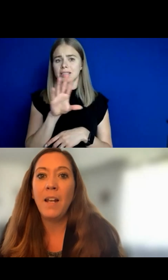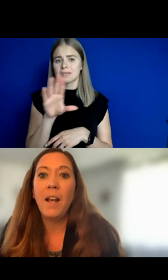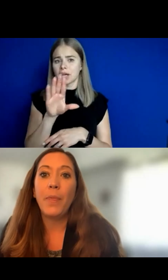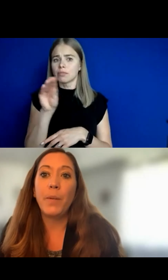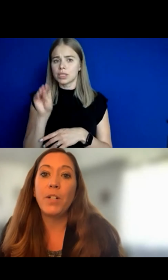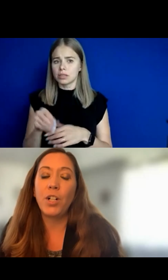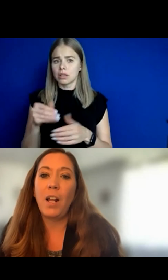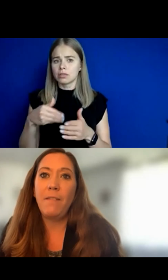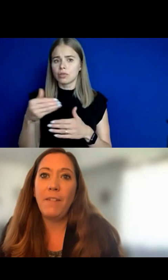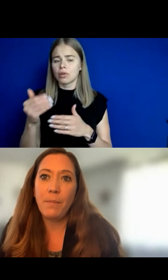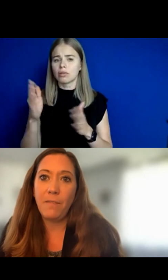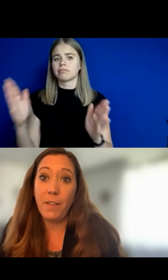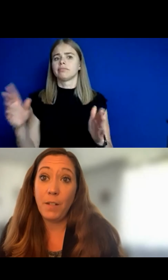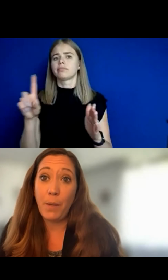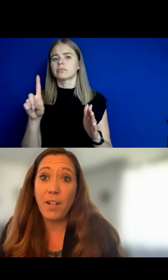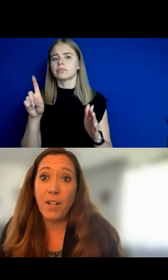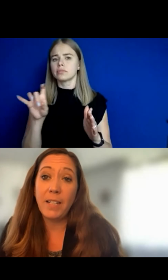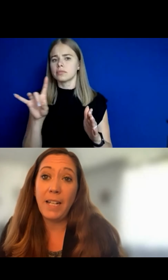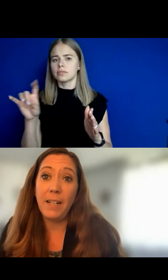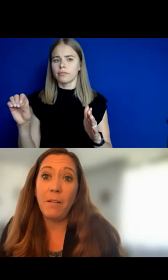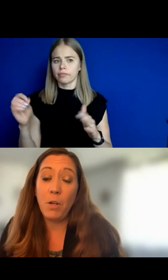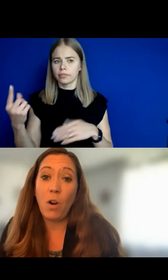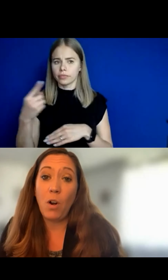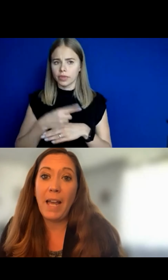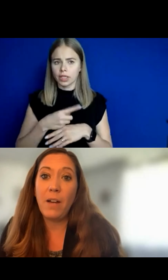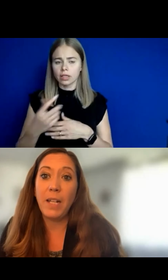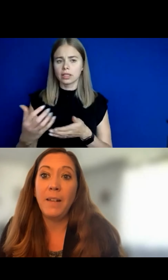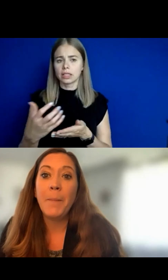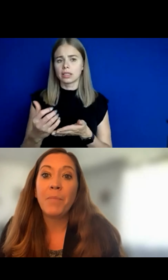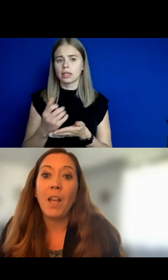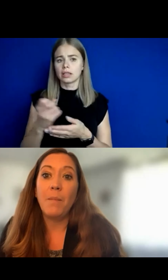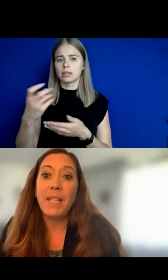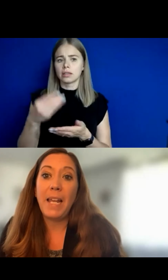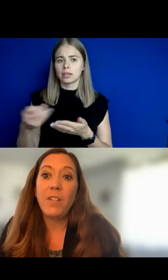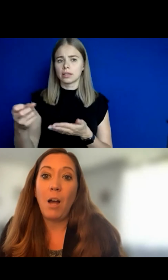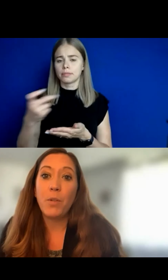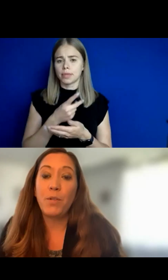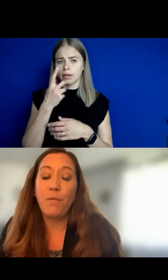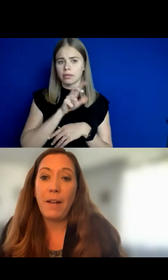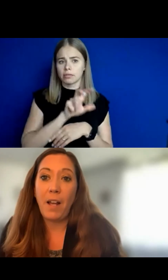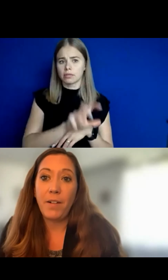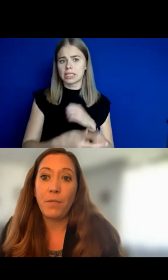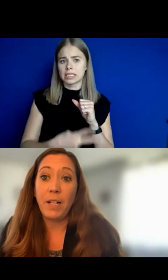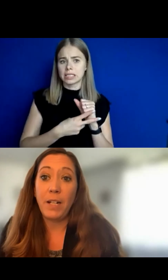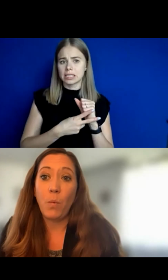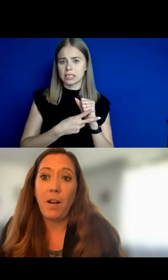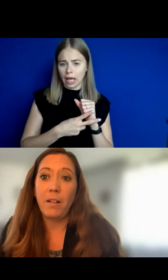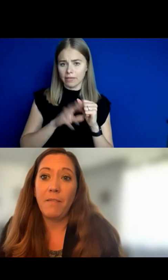days. The return on investment for this project in Monroe County saved almost